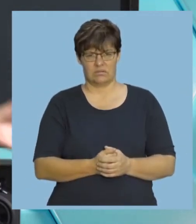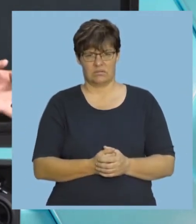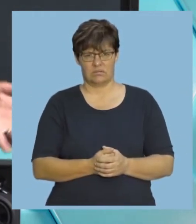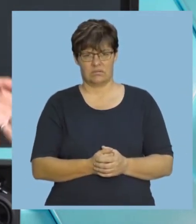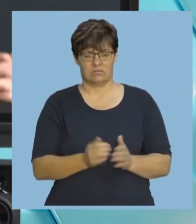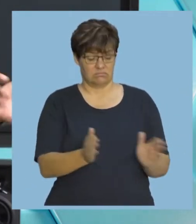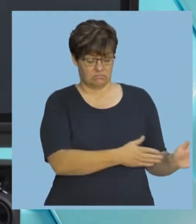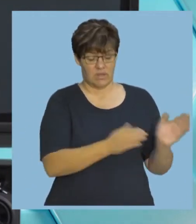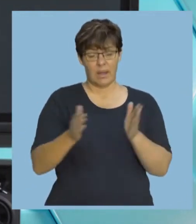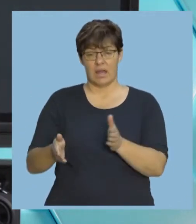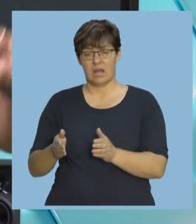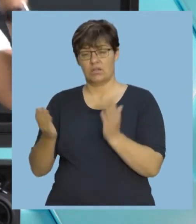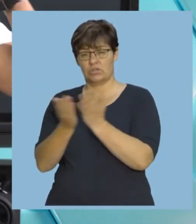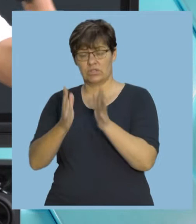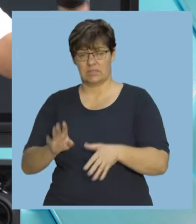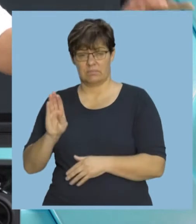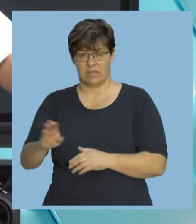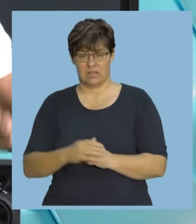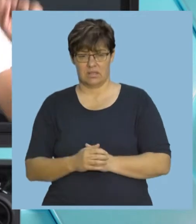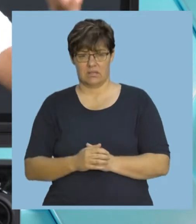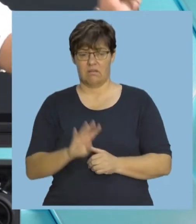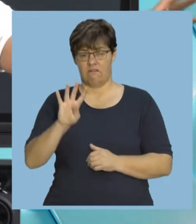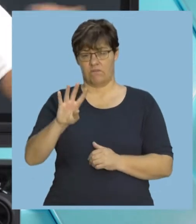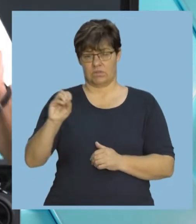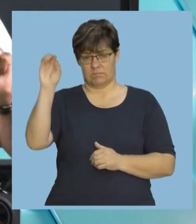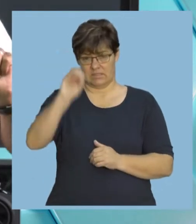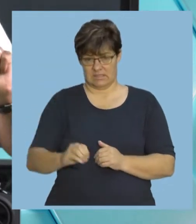look at student B. The first test,